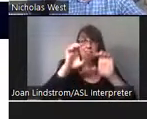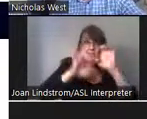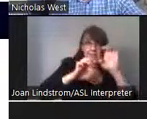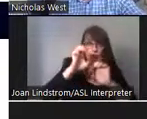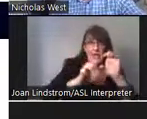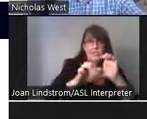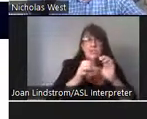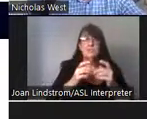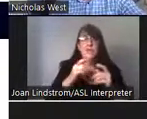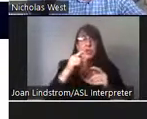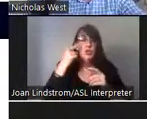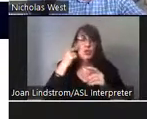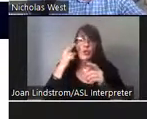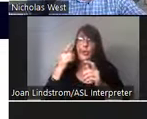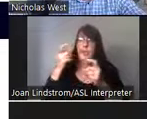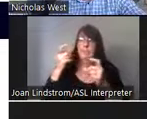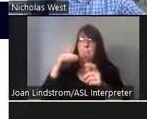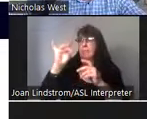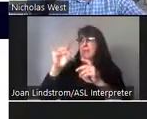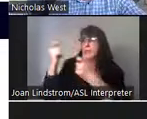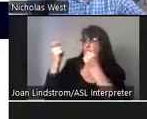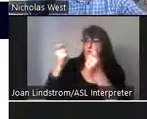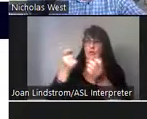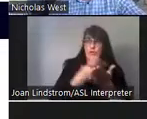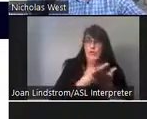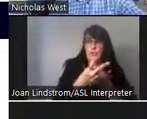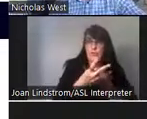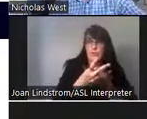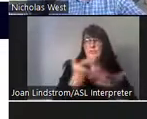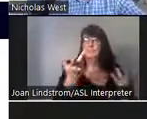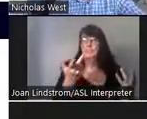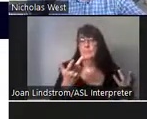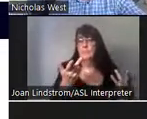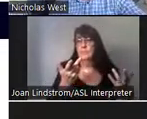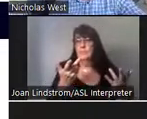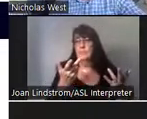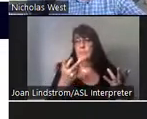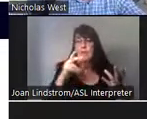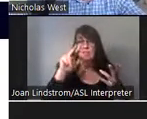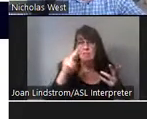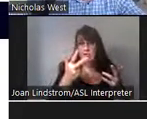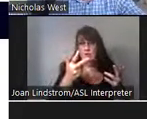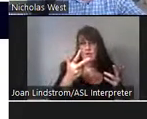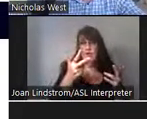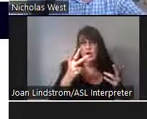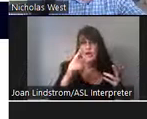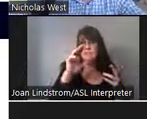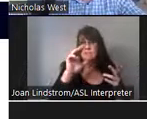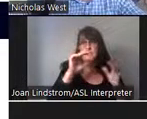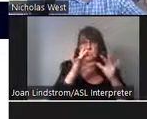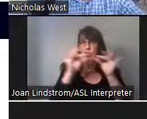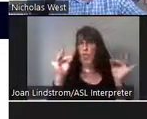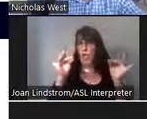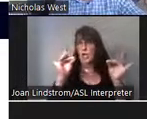you're picking winners and losers based on the different approaches the vendors are going to take. And then the third is the clauses or the terms that we